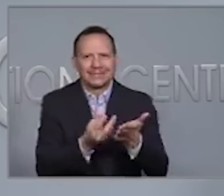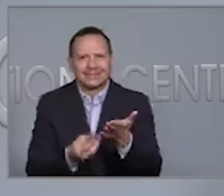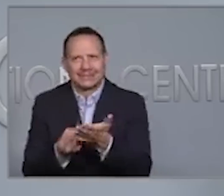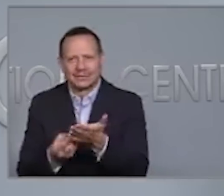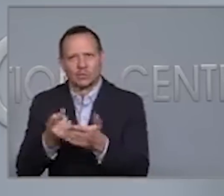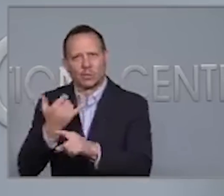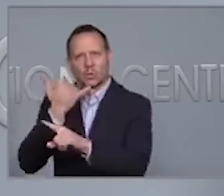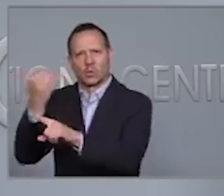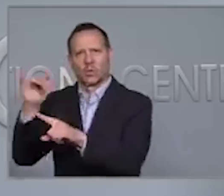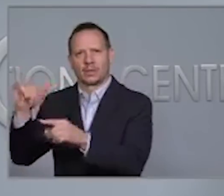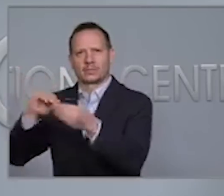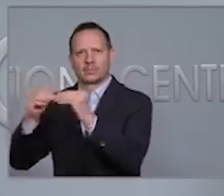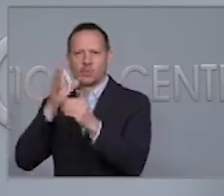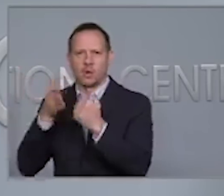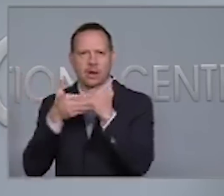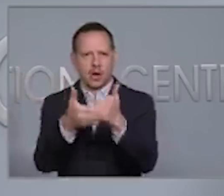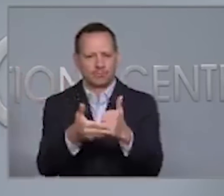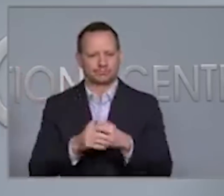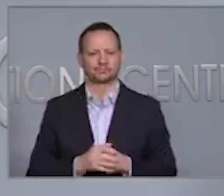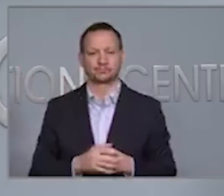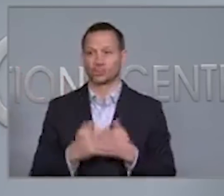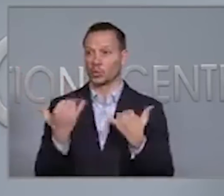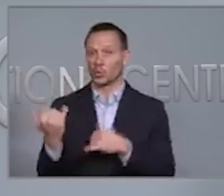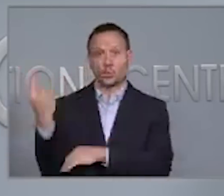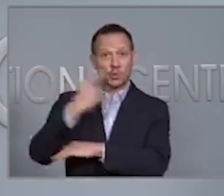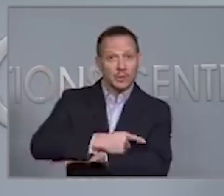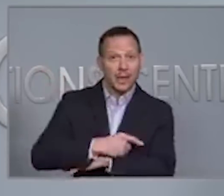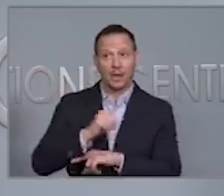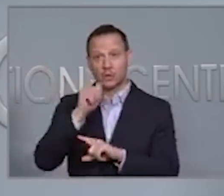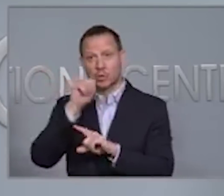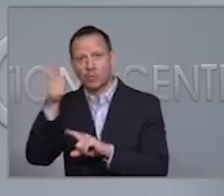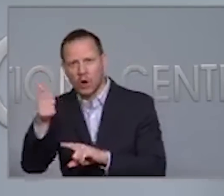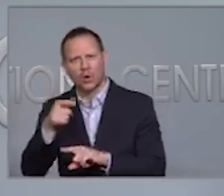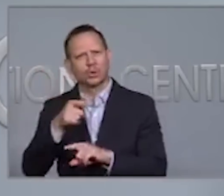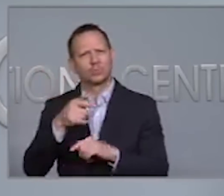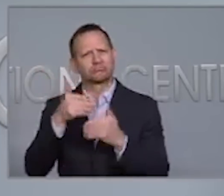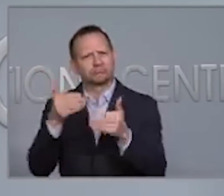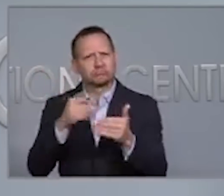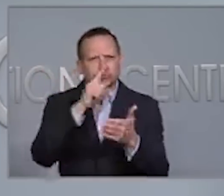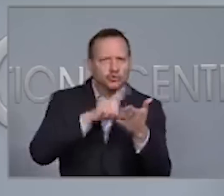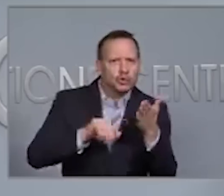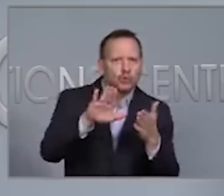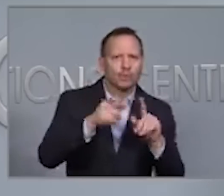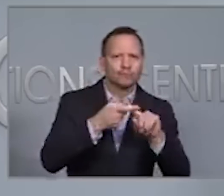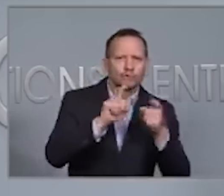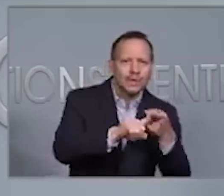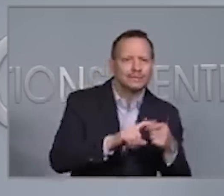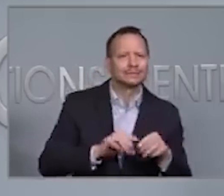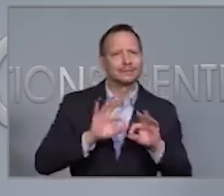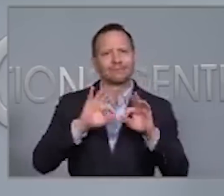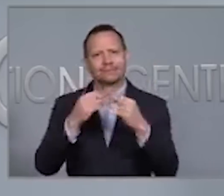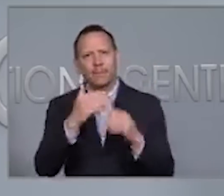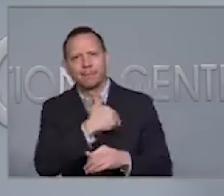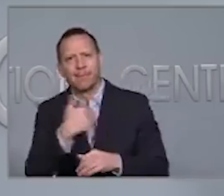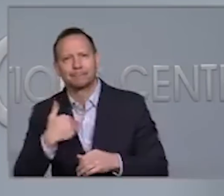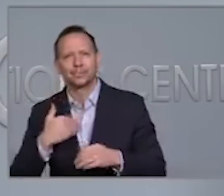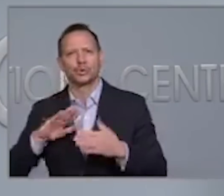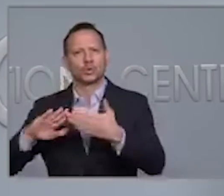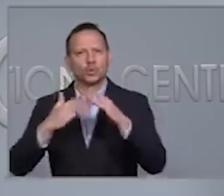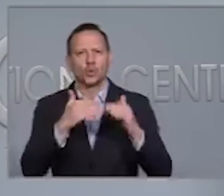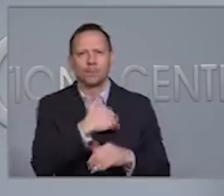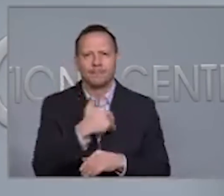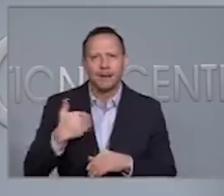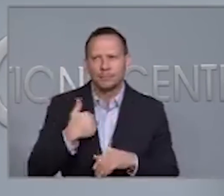as we move through today and into tomorrow, please remember to check on your friends, family members, neighbors, or those in your community who may need